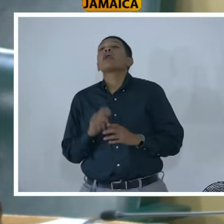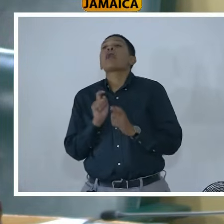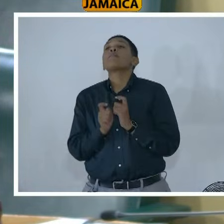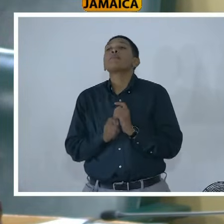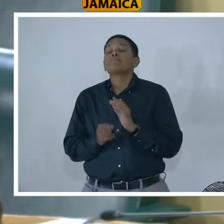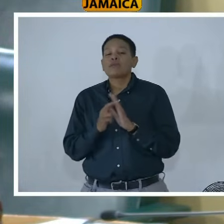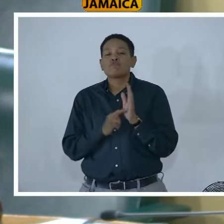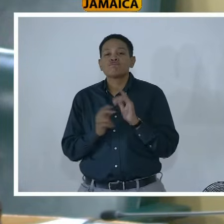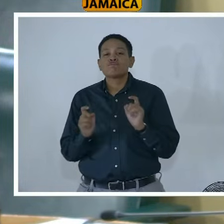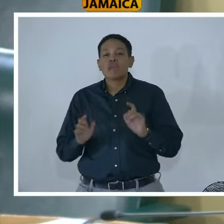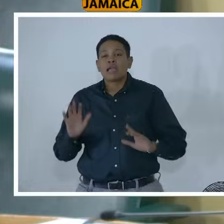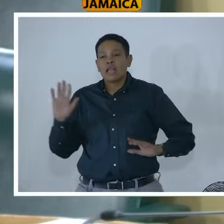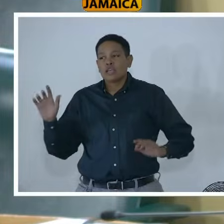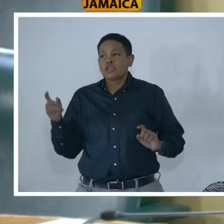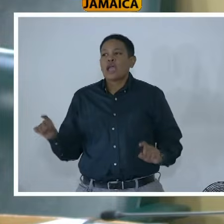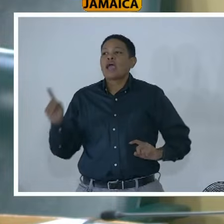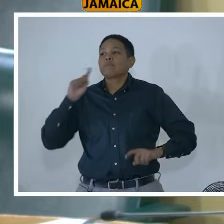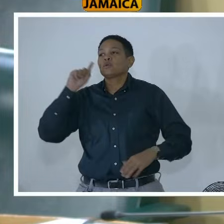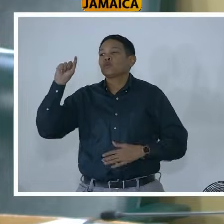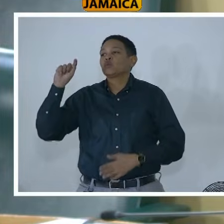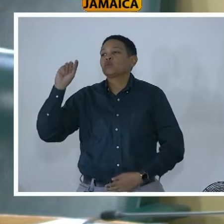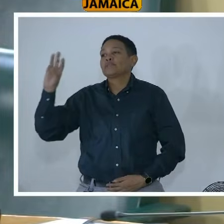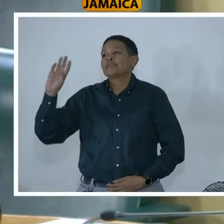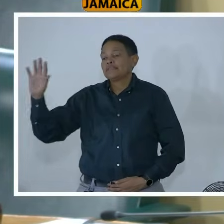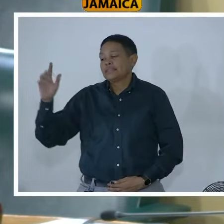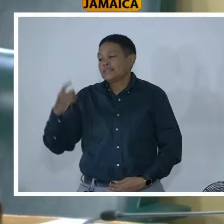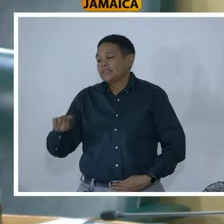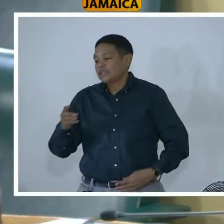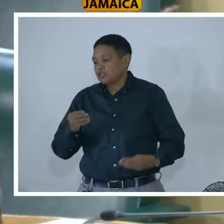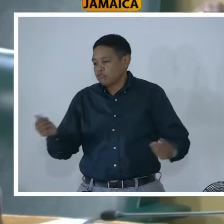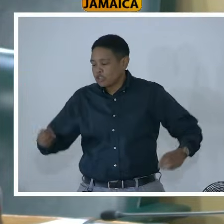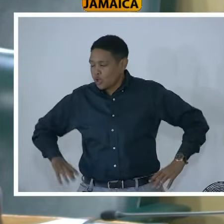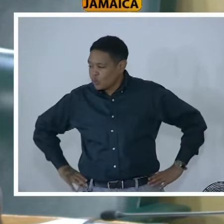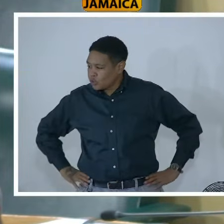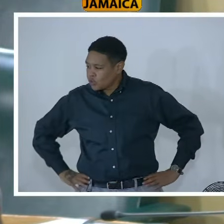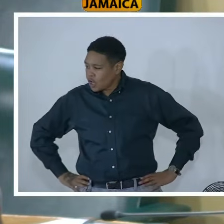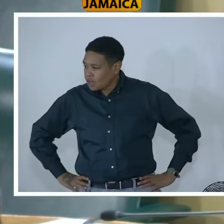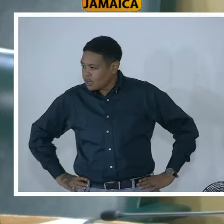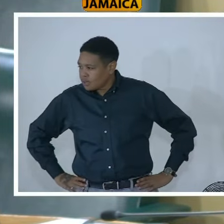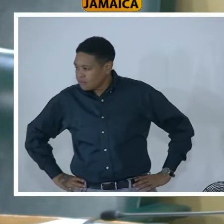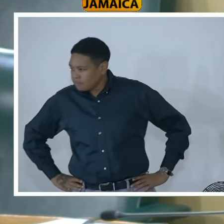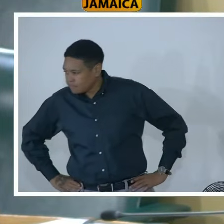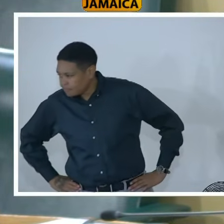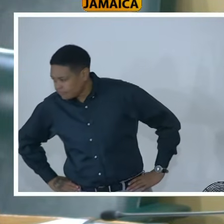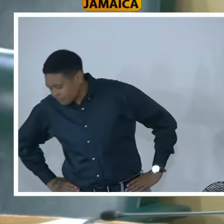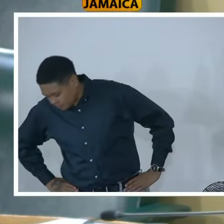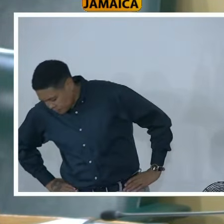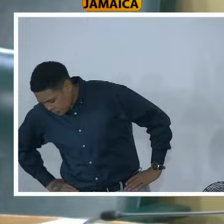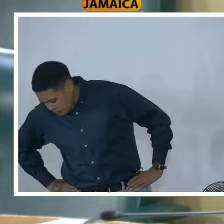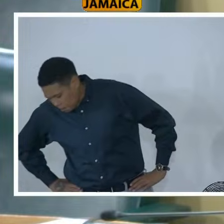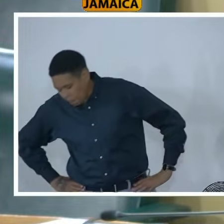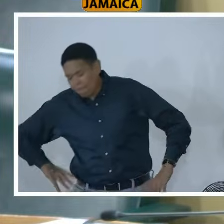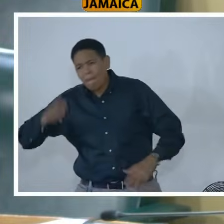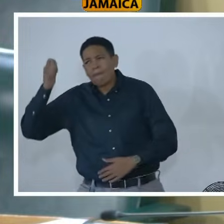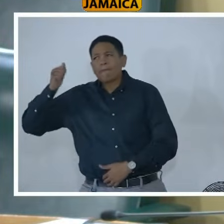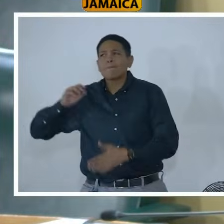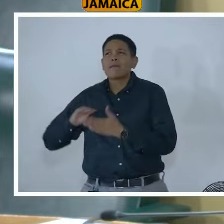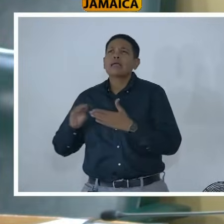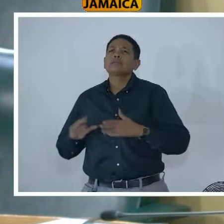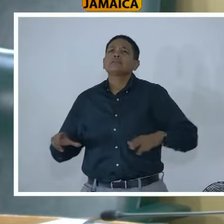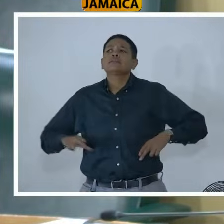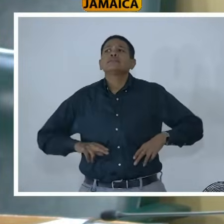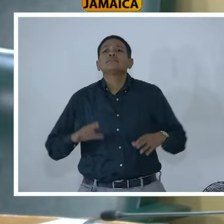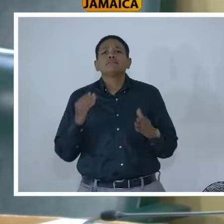Amendment Regulations 2026 Resolution. 2, the Pensions,